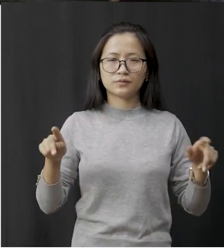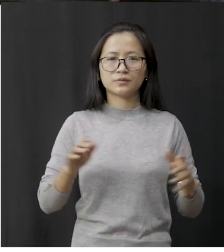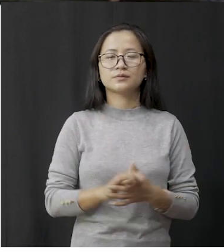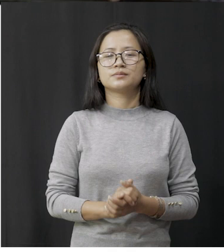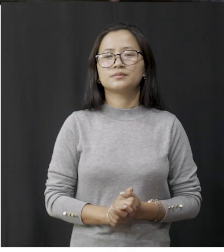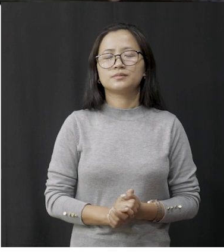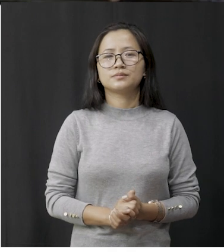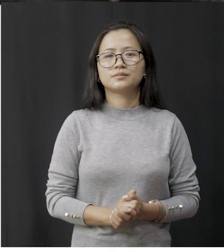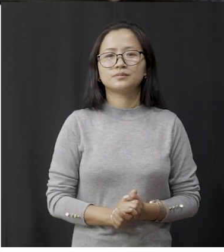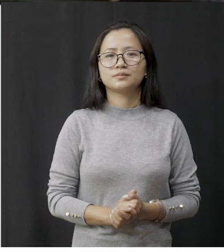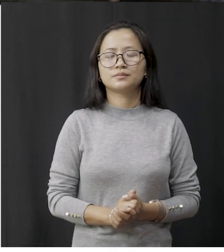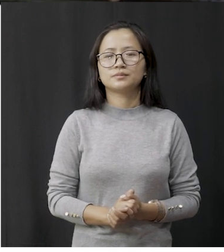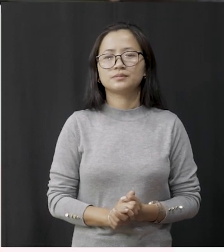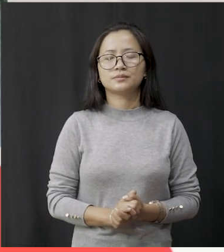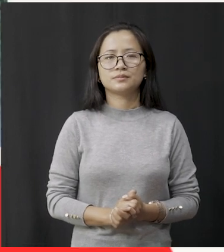Okay?